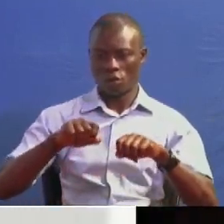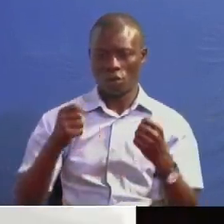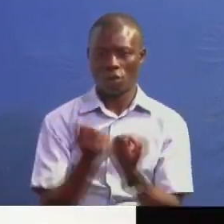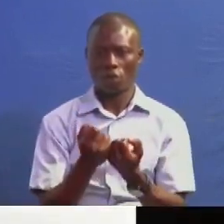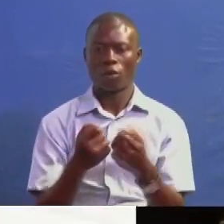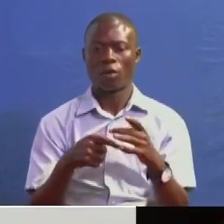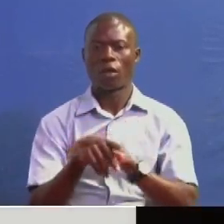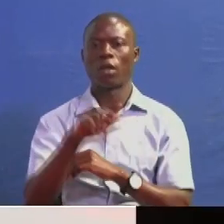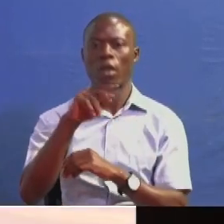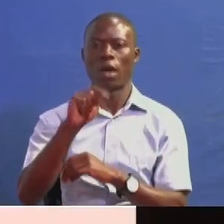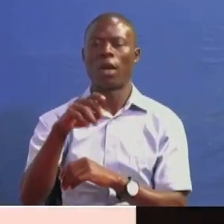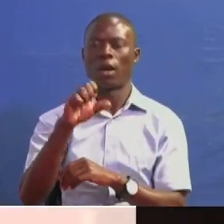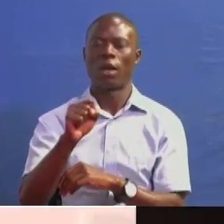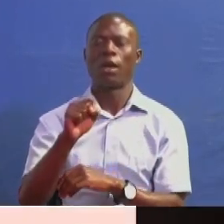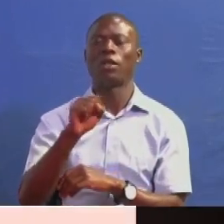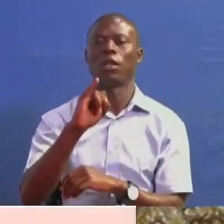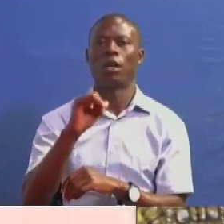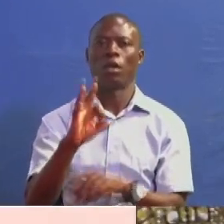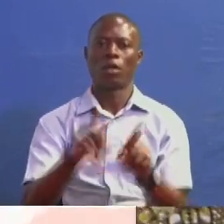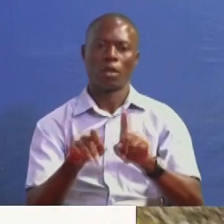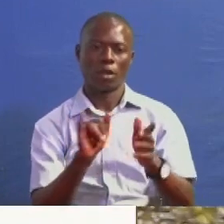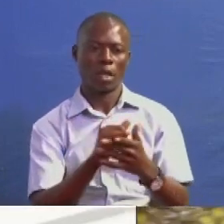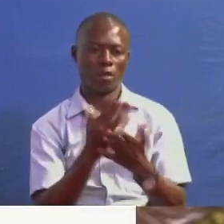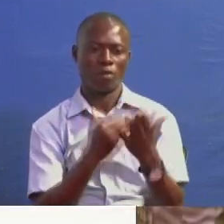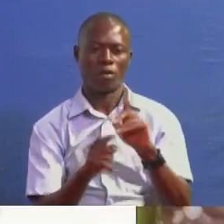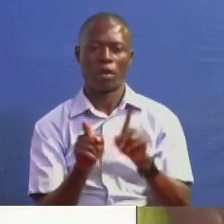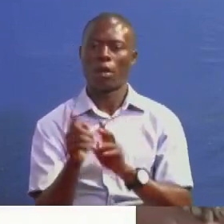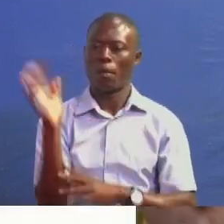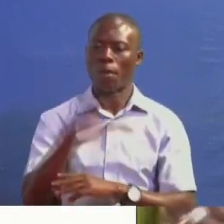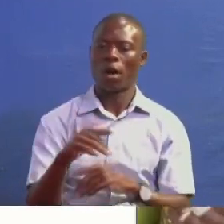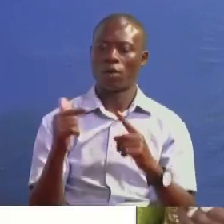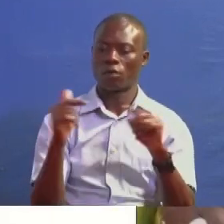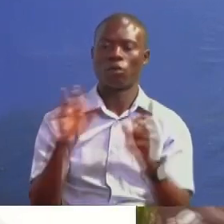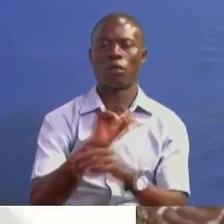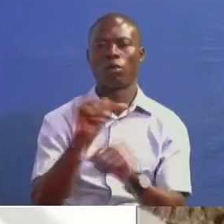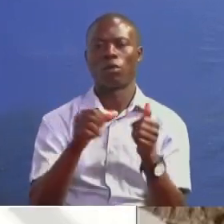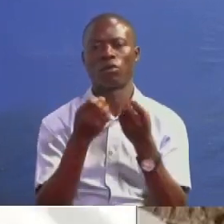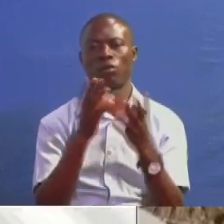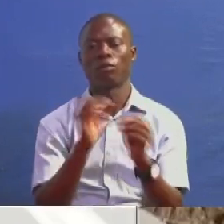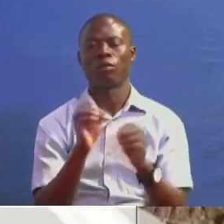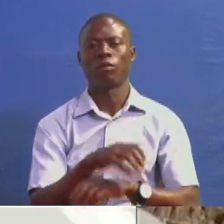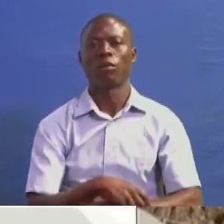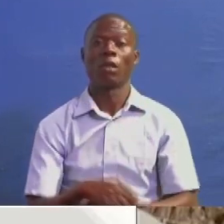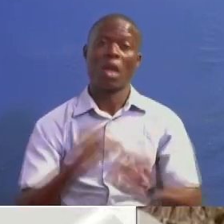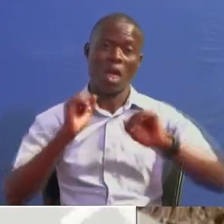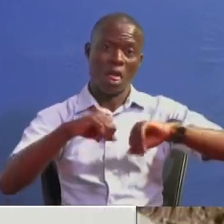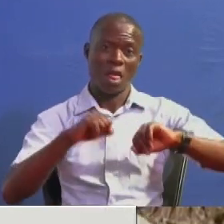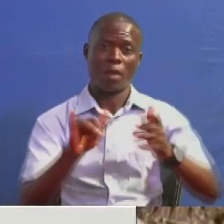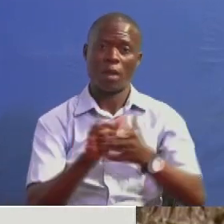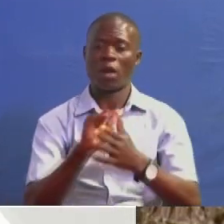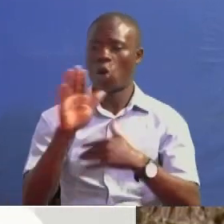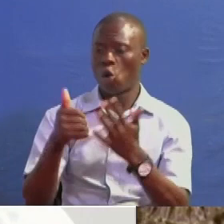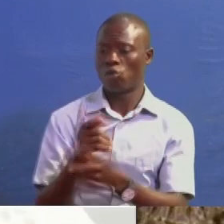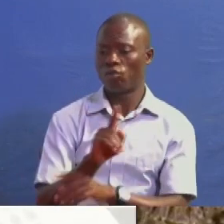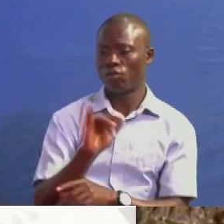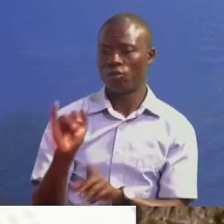Fund, SHIF, Ruto asserted that he will not backtrack on these reforms. Tumekubaliana vile vile mambo